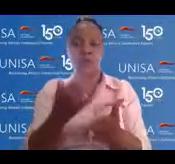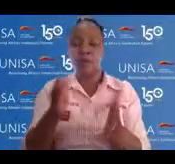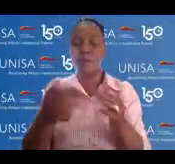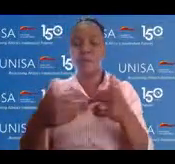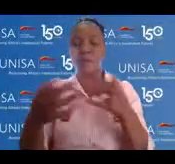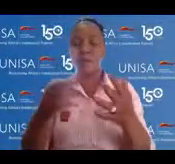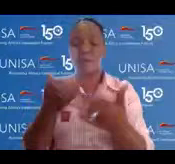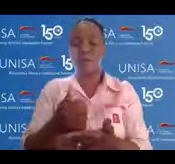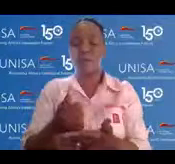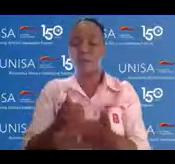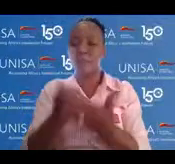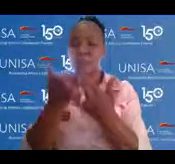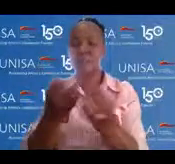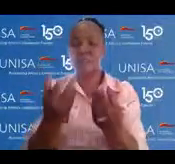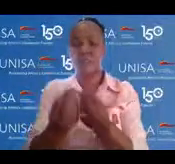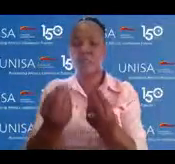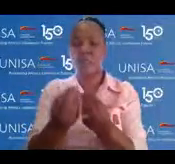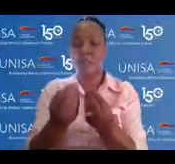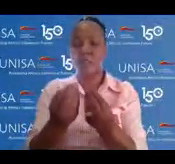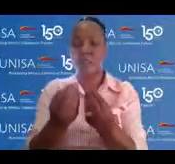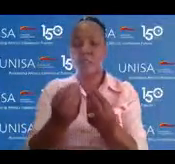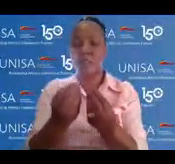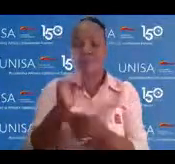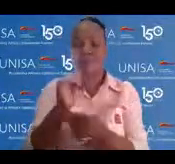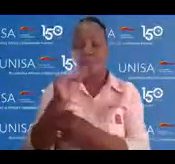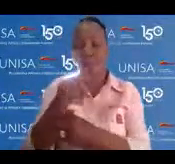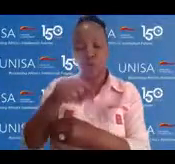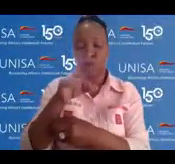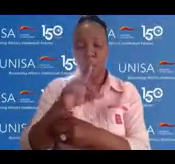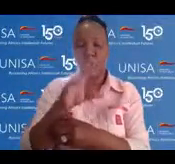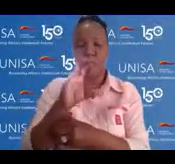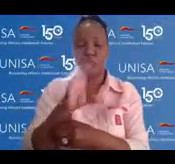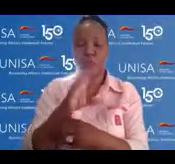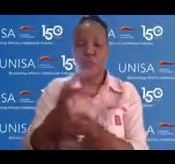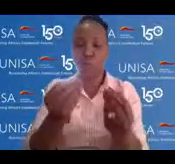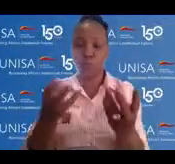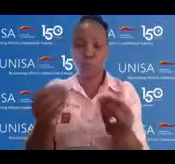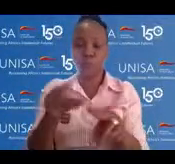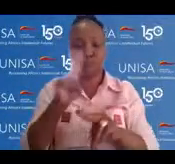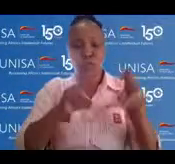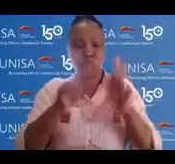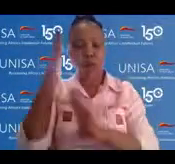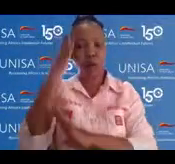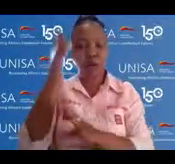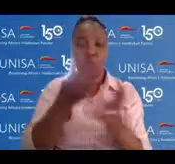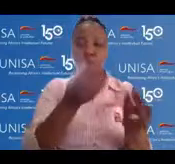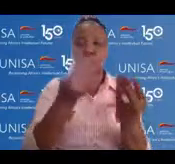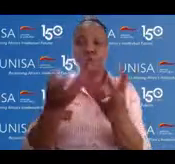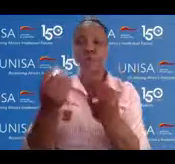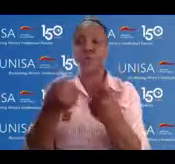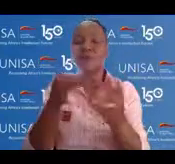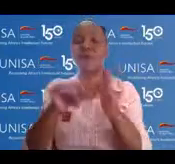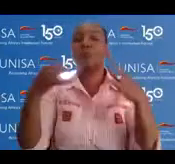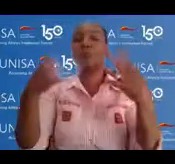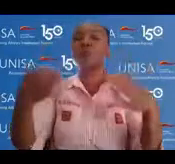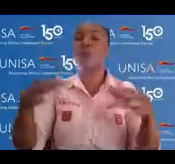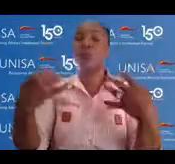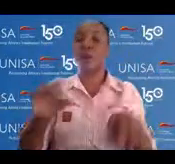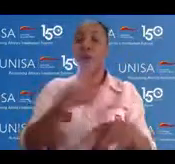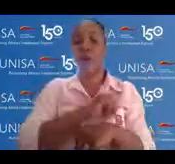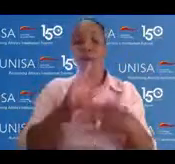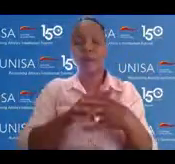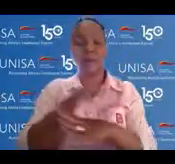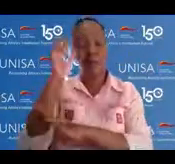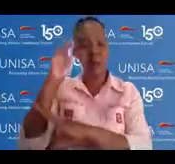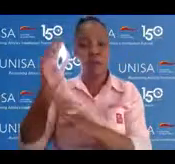code. And this pre-assessment helps us to also look at the knowledge that you gain through. So this is quite important because remember, we design these